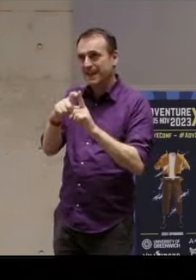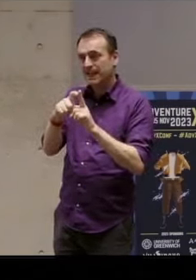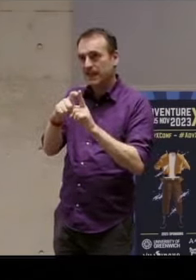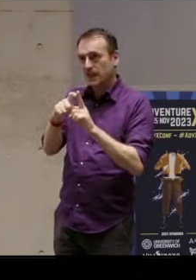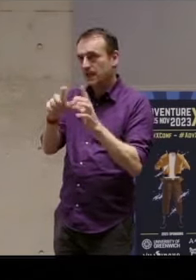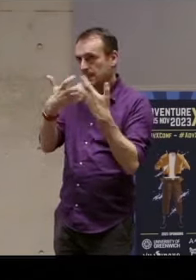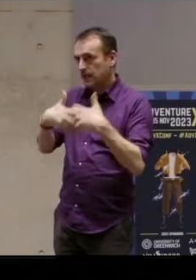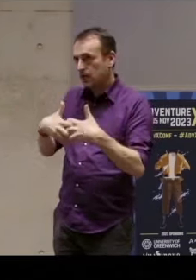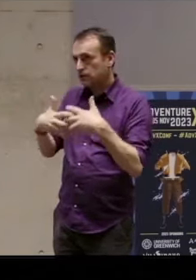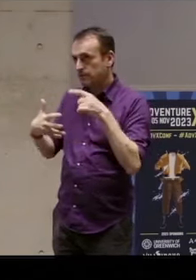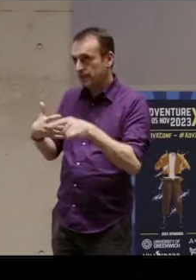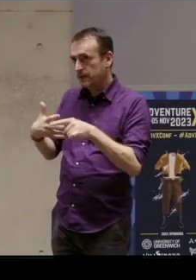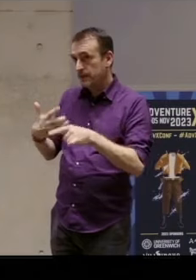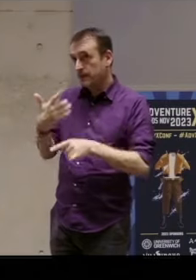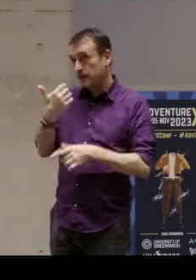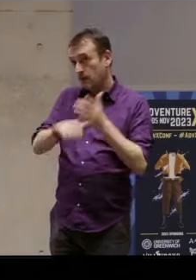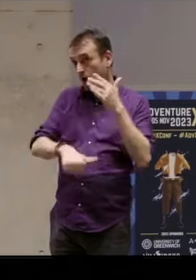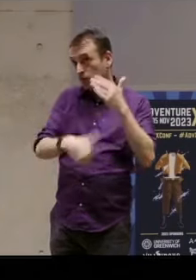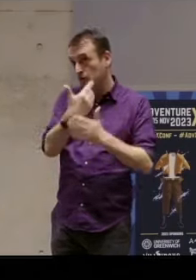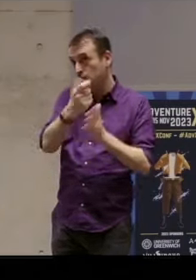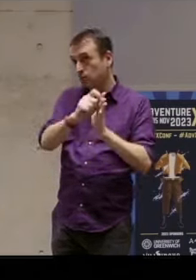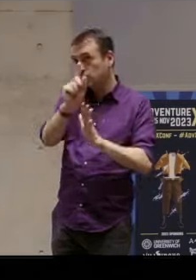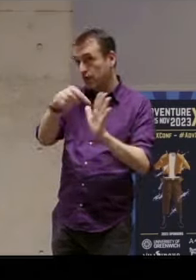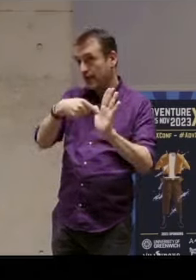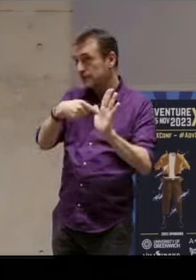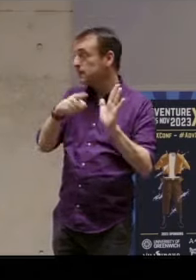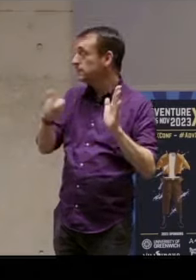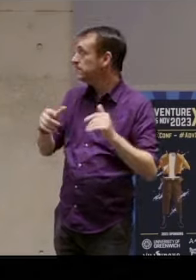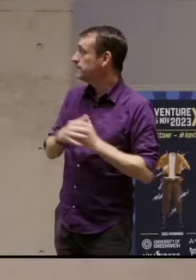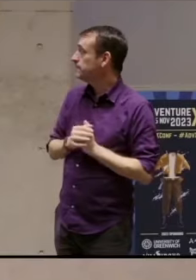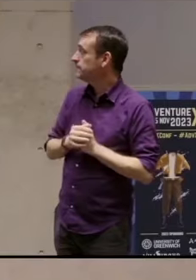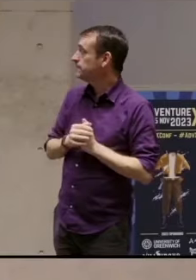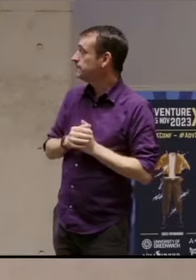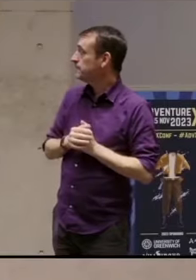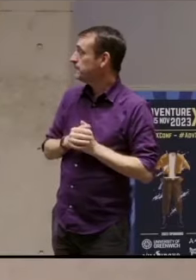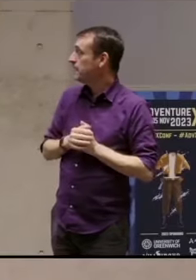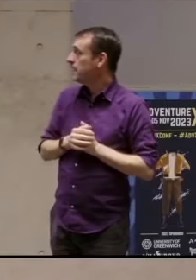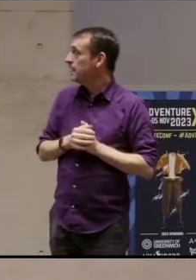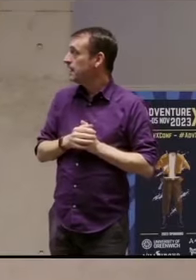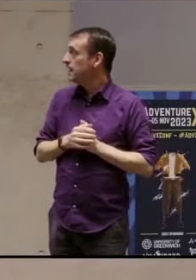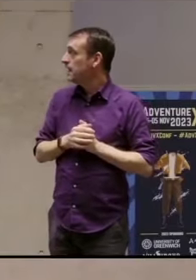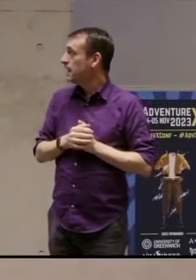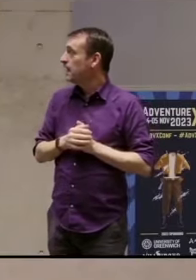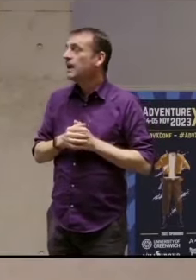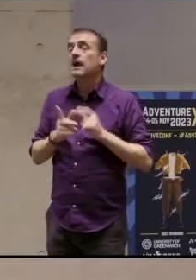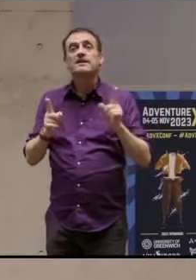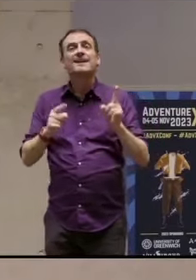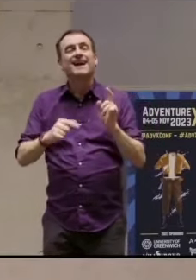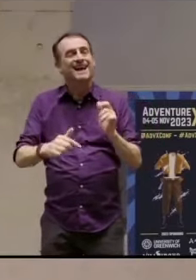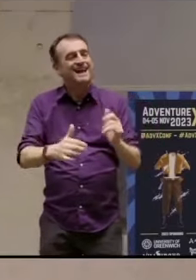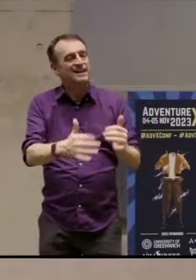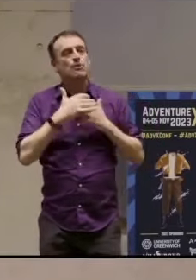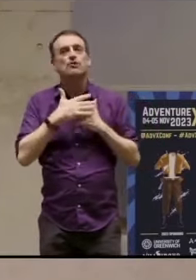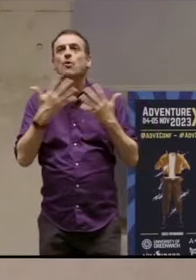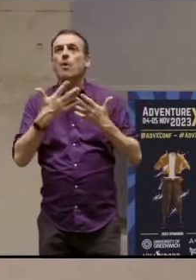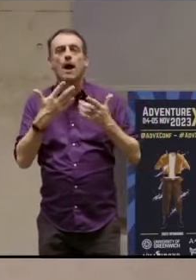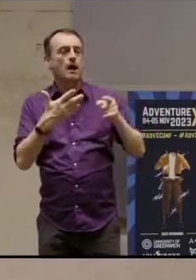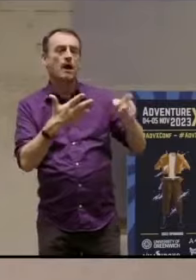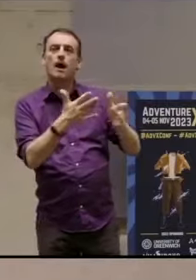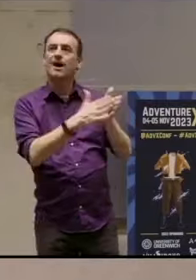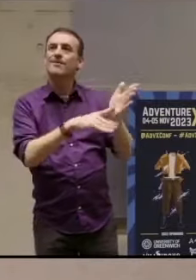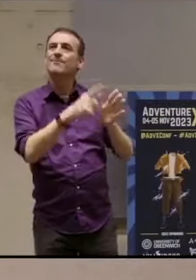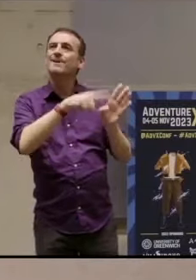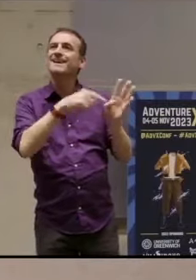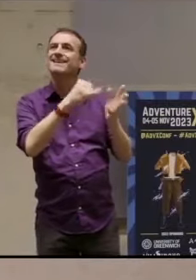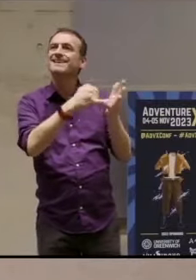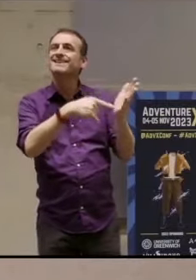see another project by Mr. Pantola. Taking inspiration from the success of Myst and similar titles, Raya